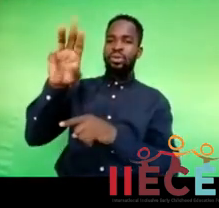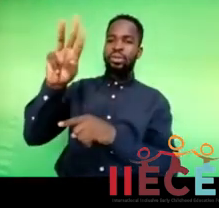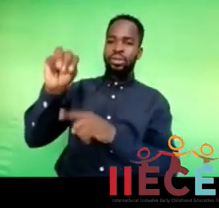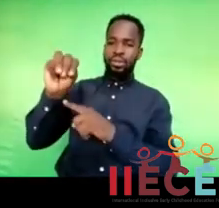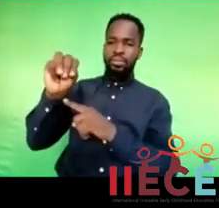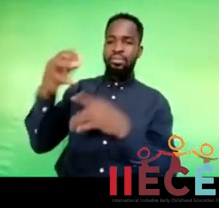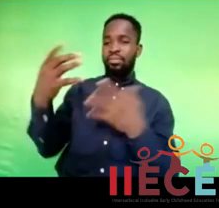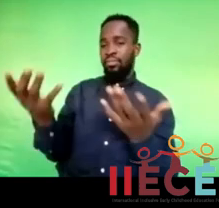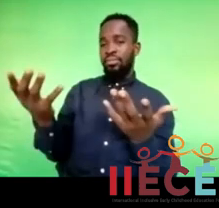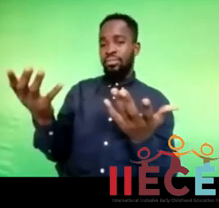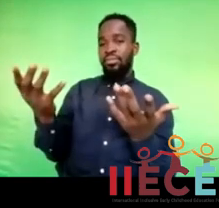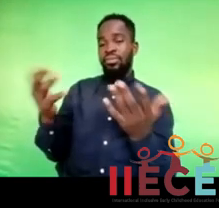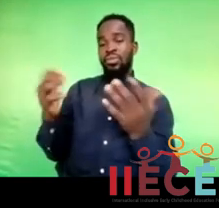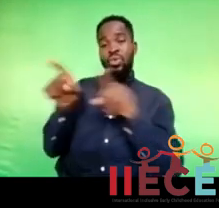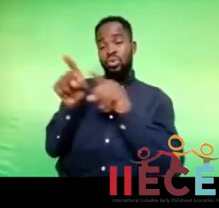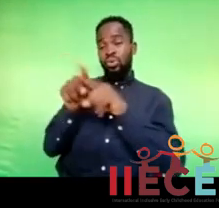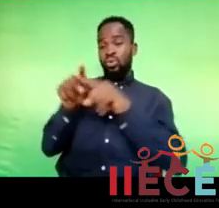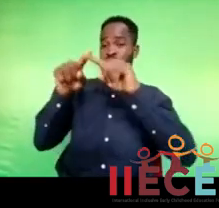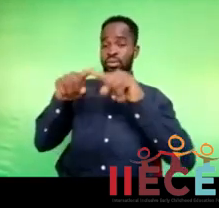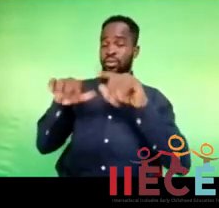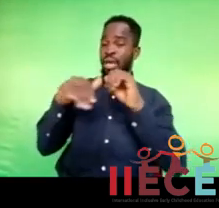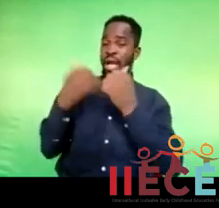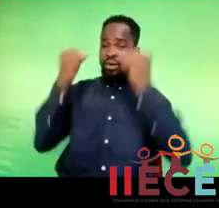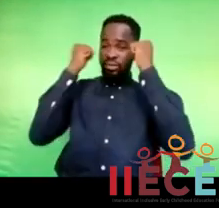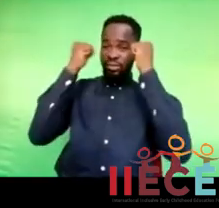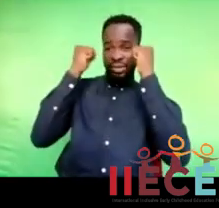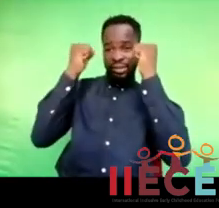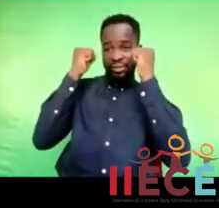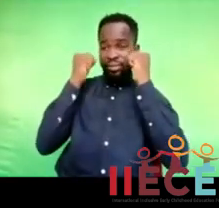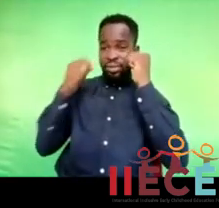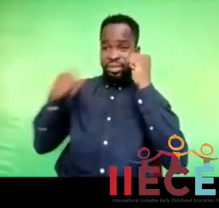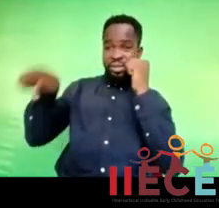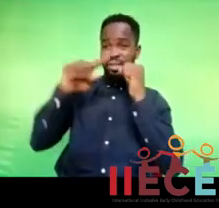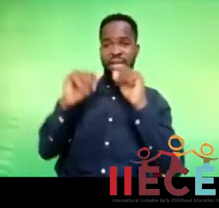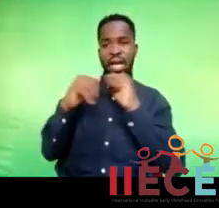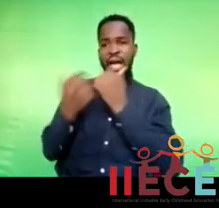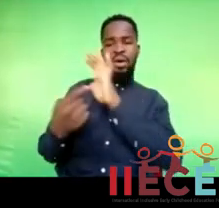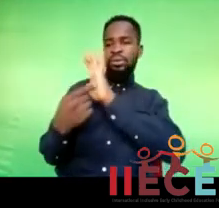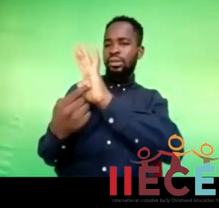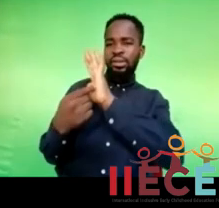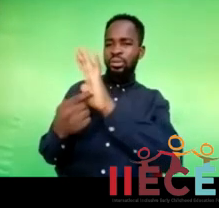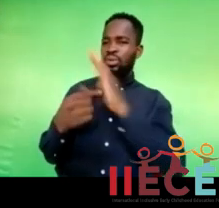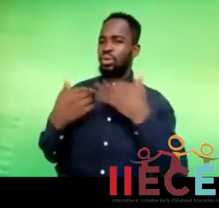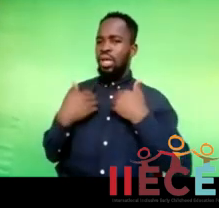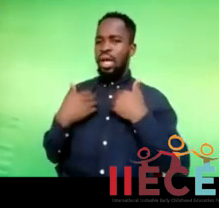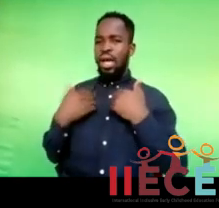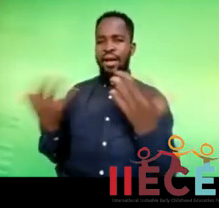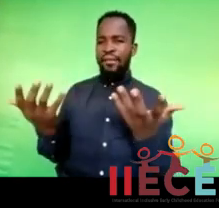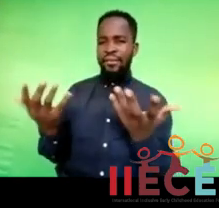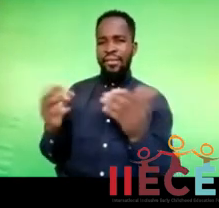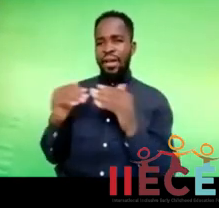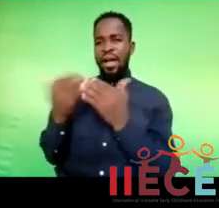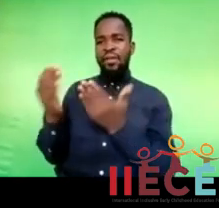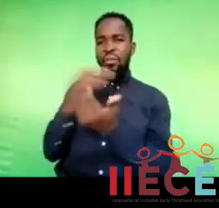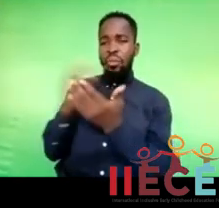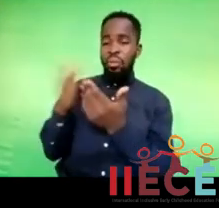they also differ on how severe they are, how many symptoms they have, and whether other problems